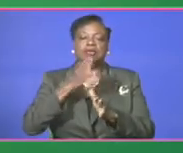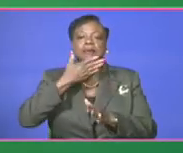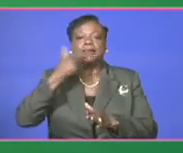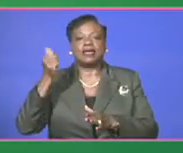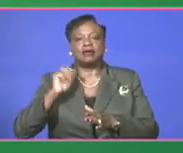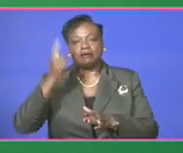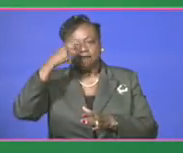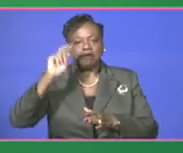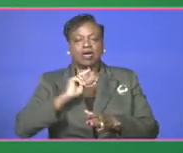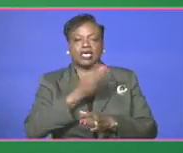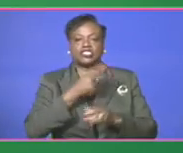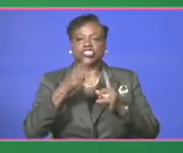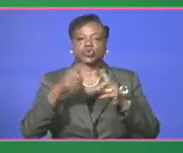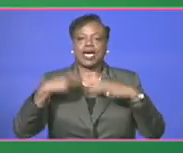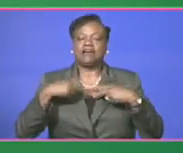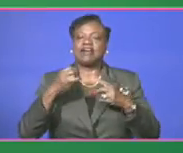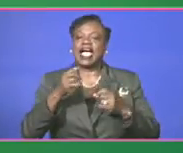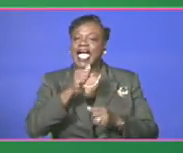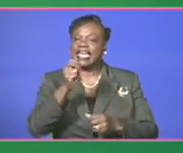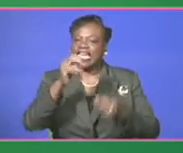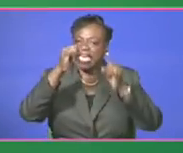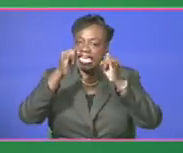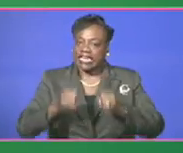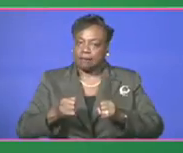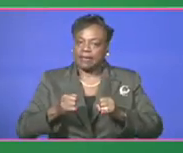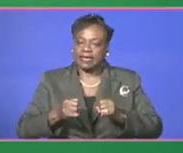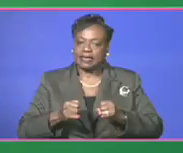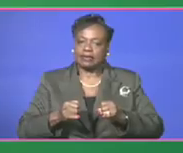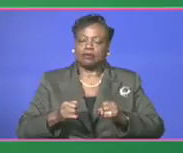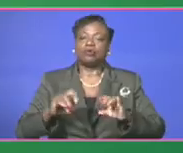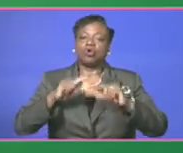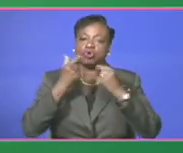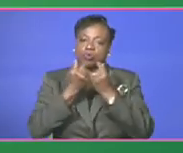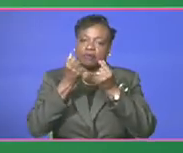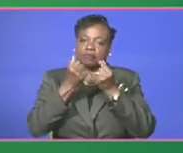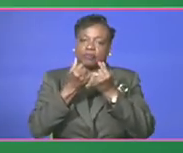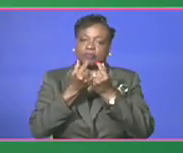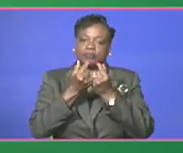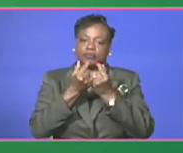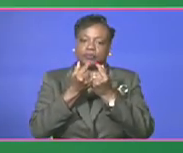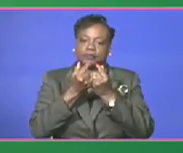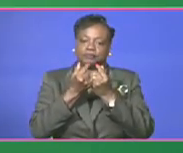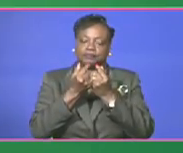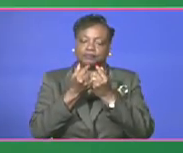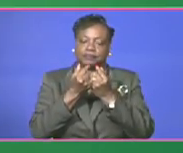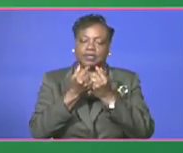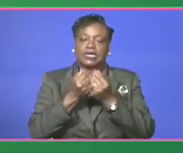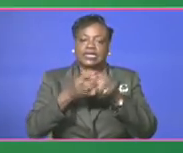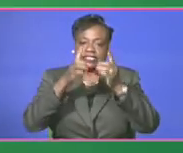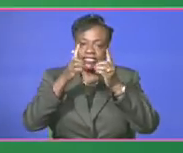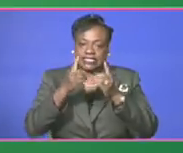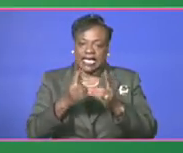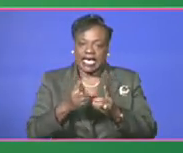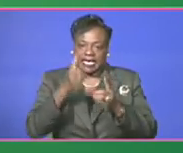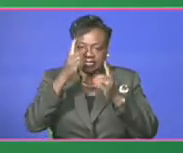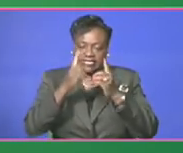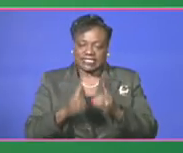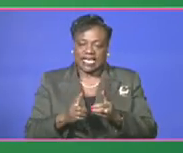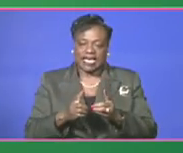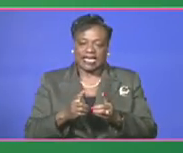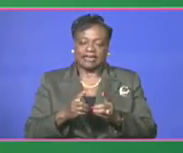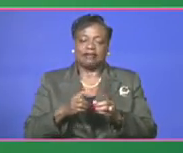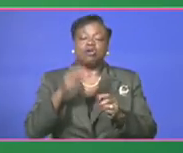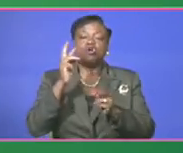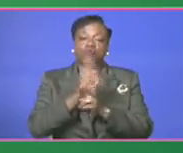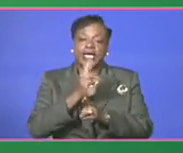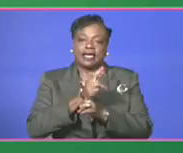to have an independent body or committee that would decide these on a regular basis